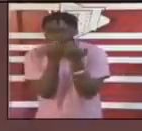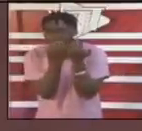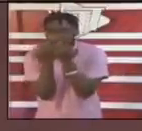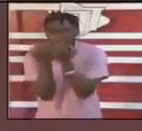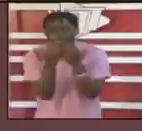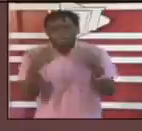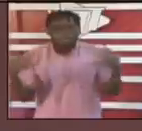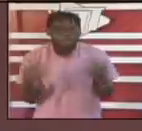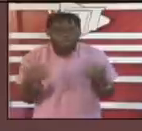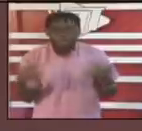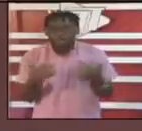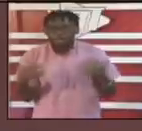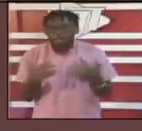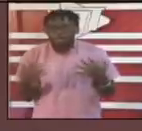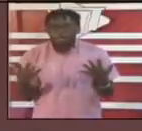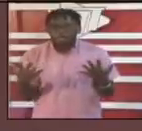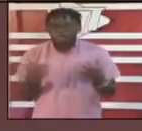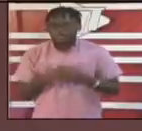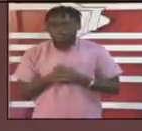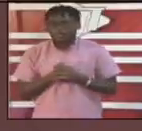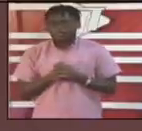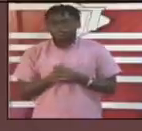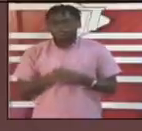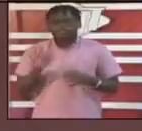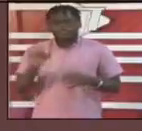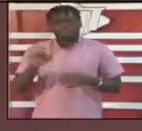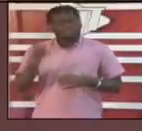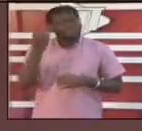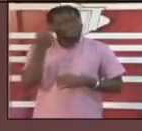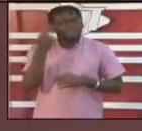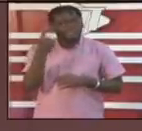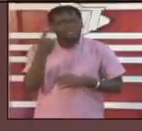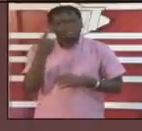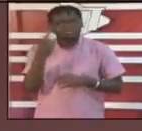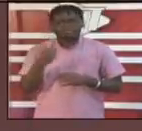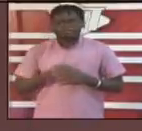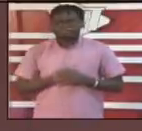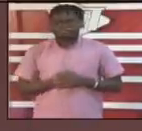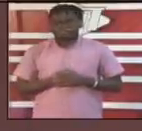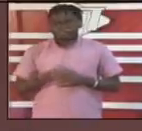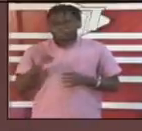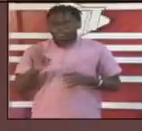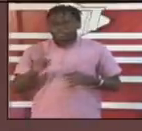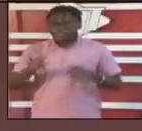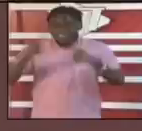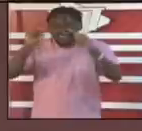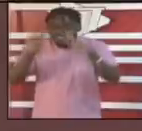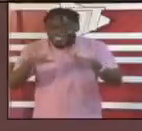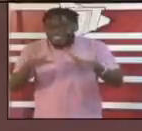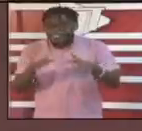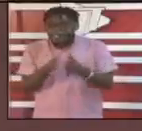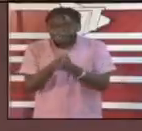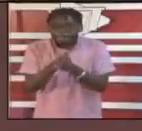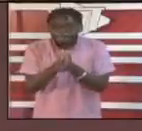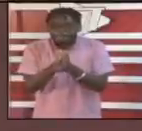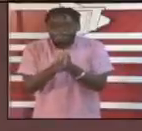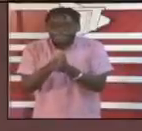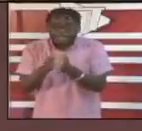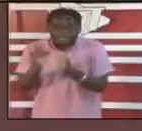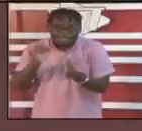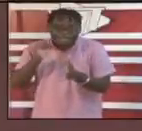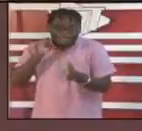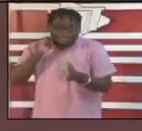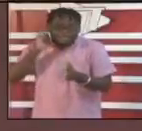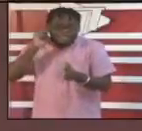you. Yes, I get it. This examination can be stressful.